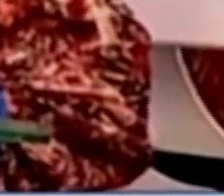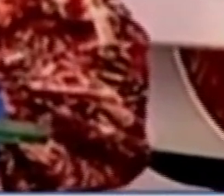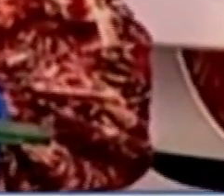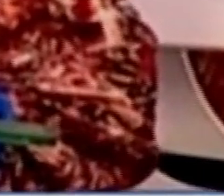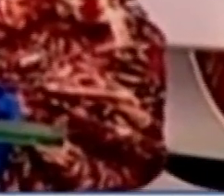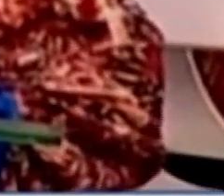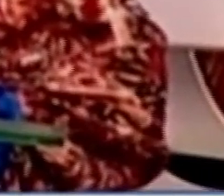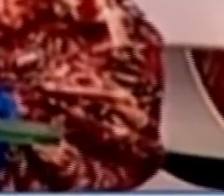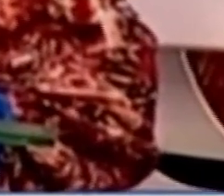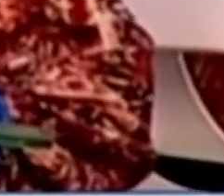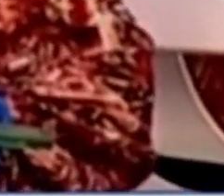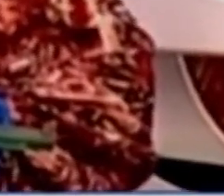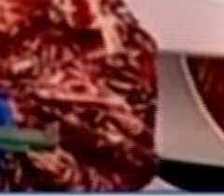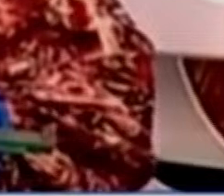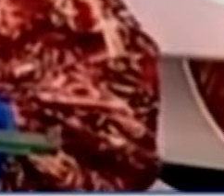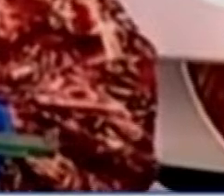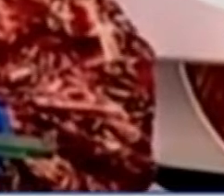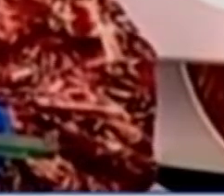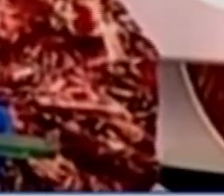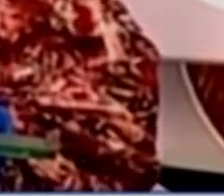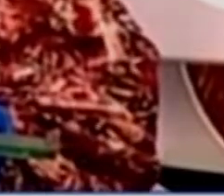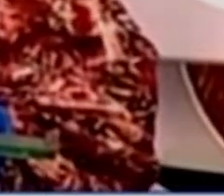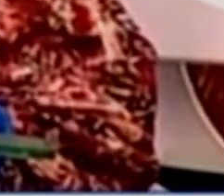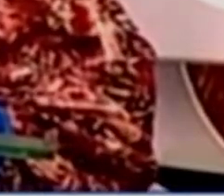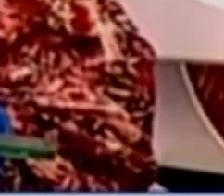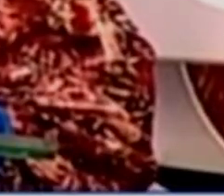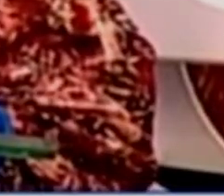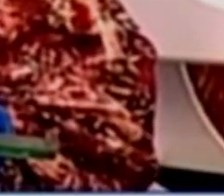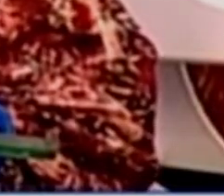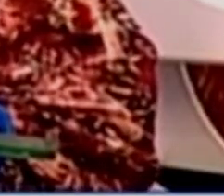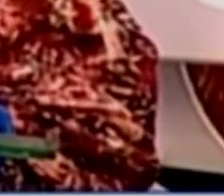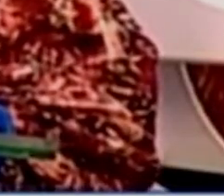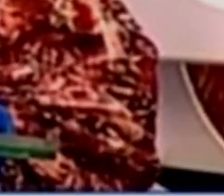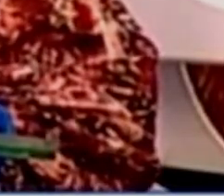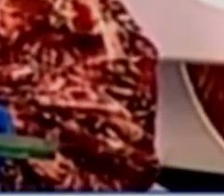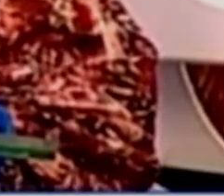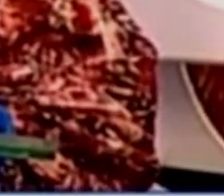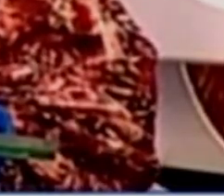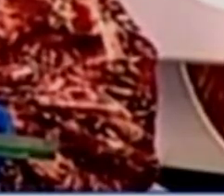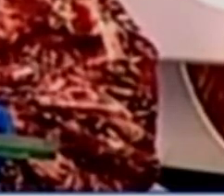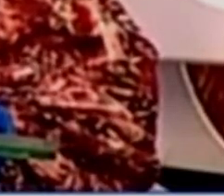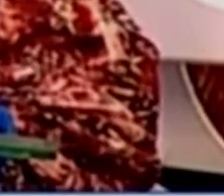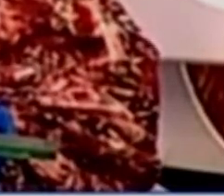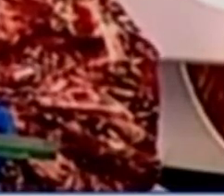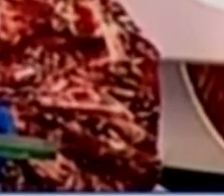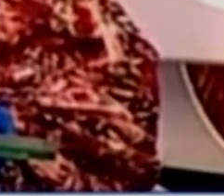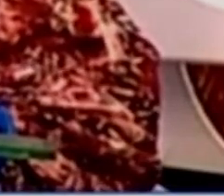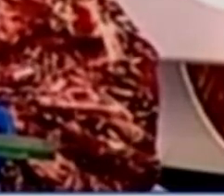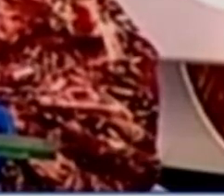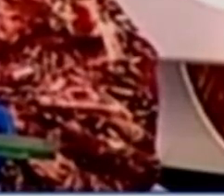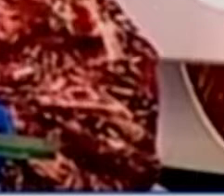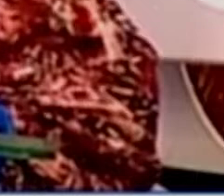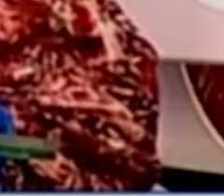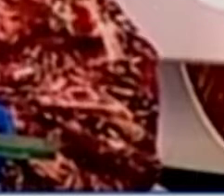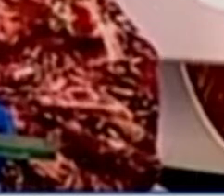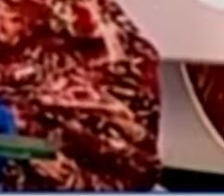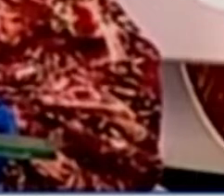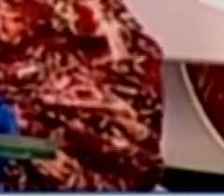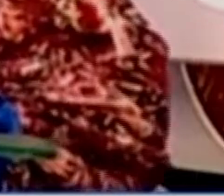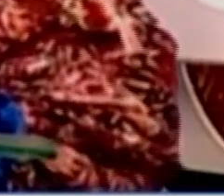the Senate shall be the truth, the whole truth, and nothing but the truth. So help me